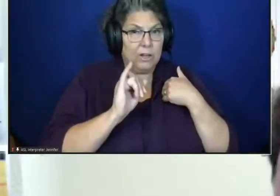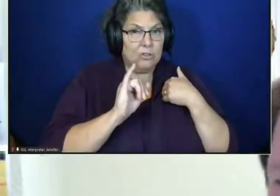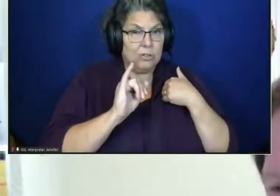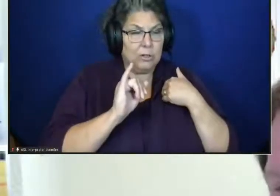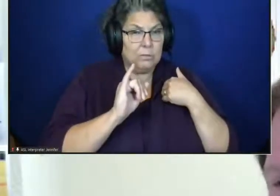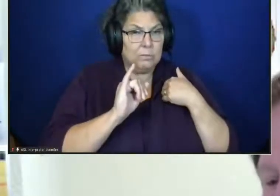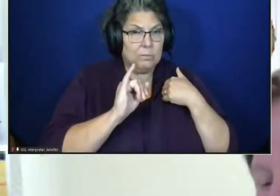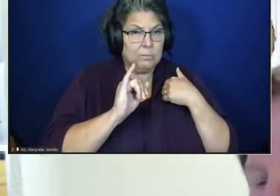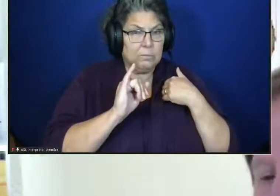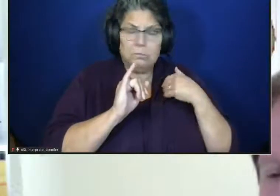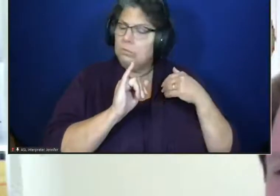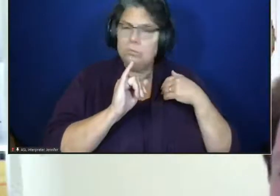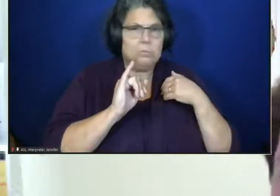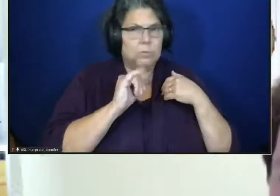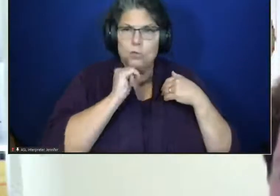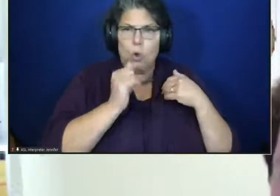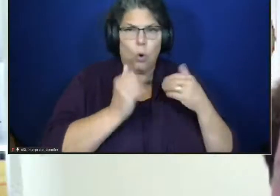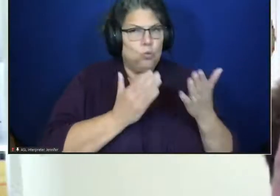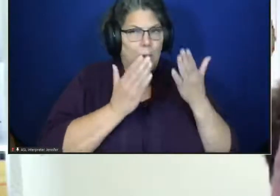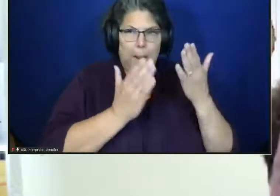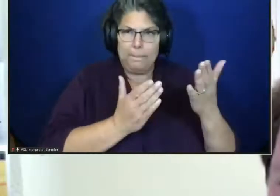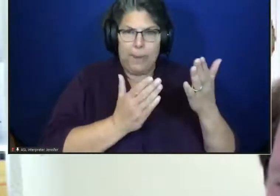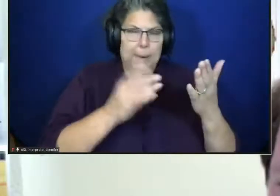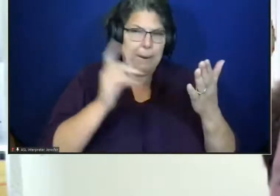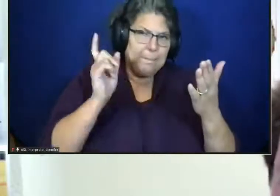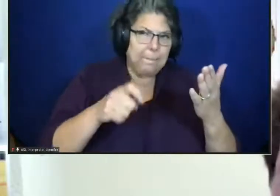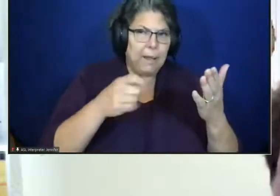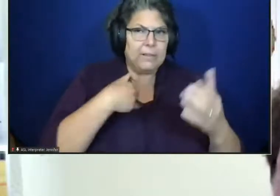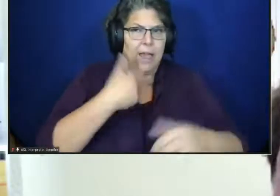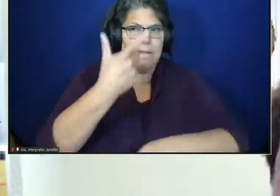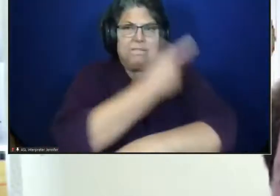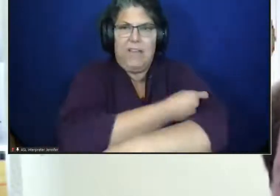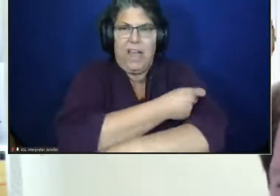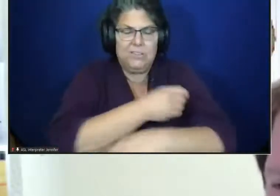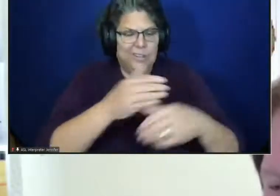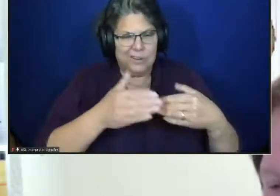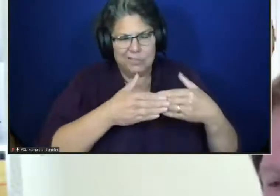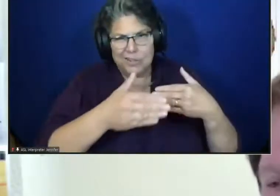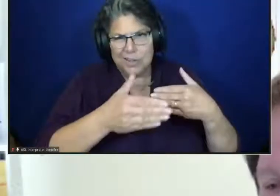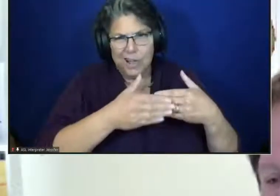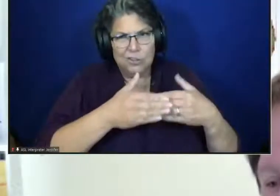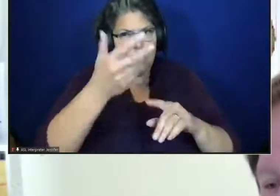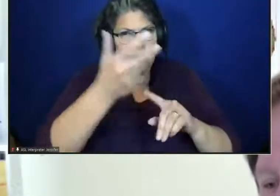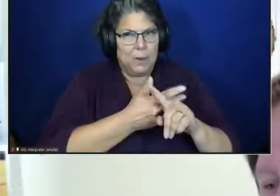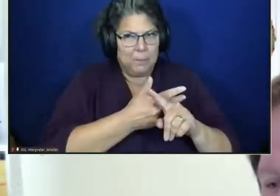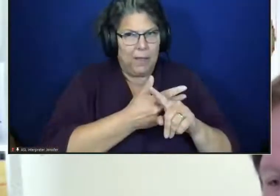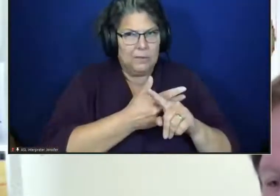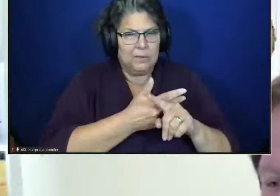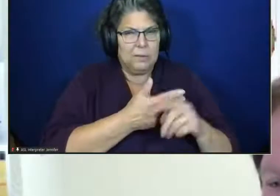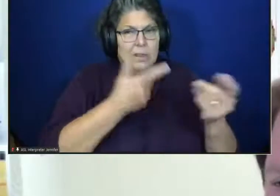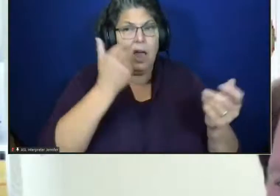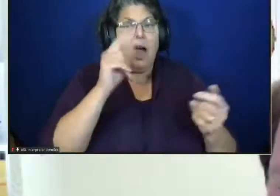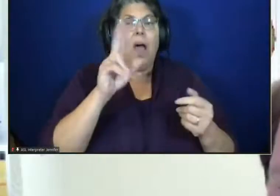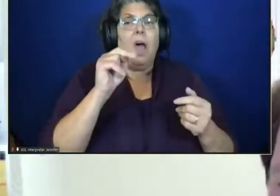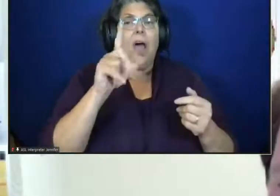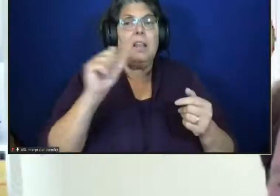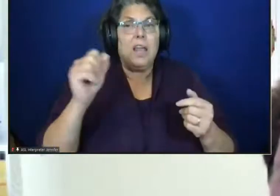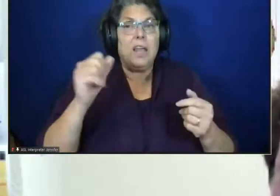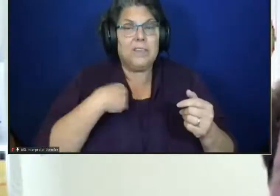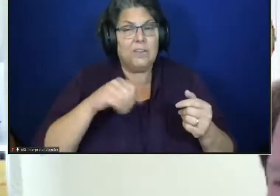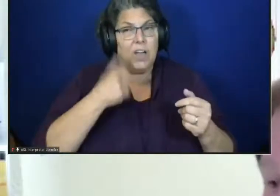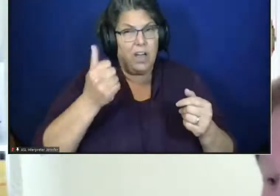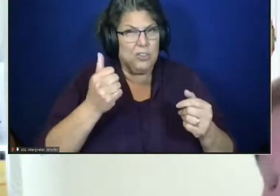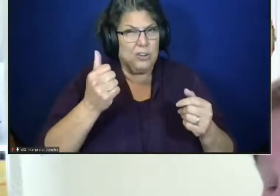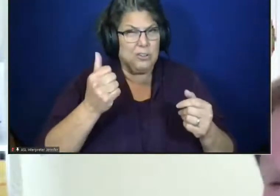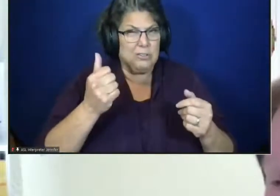we're not recommending that they have to get a vaccination within the next 3 months, because unless they have some other illnesses, their